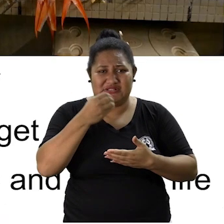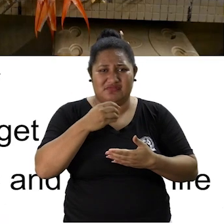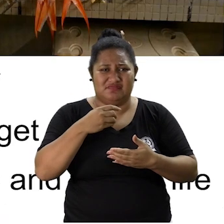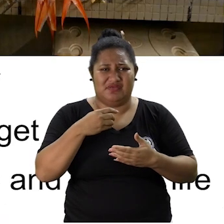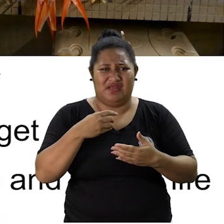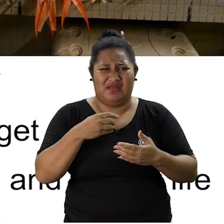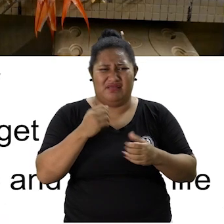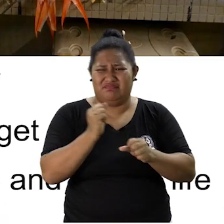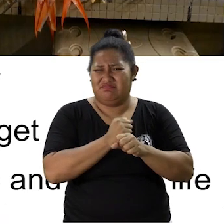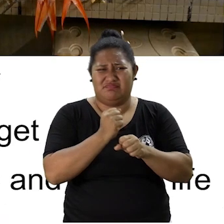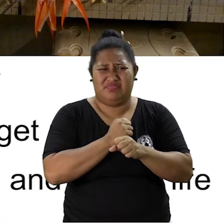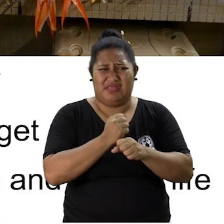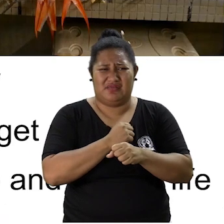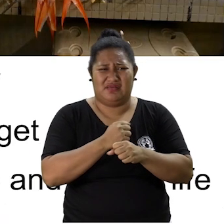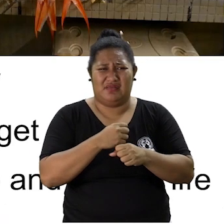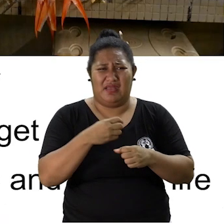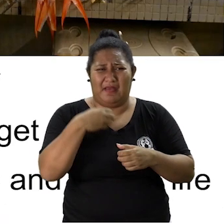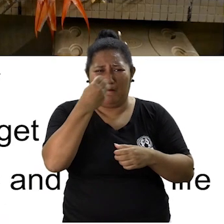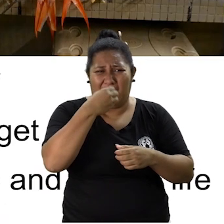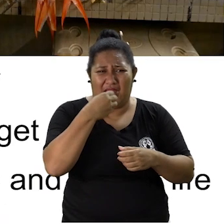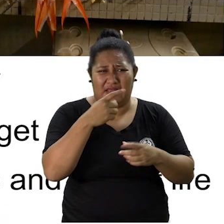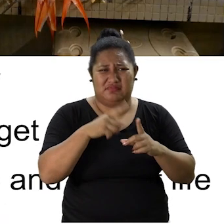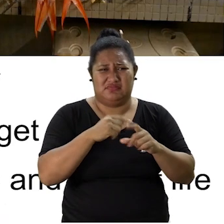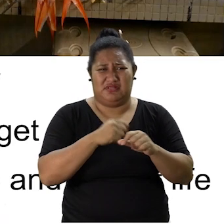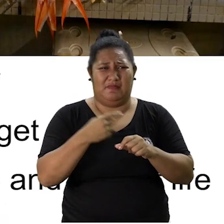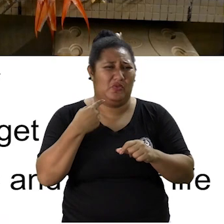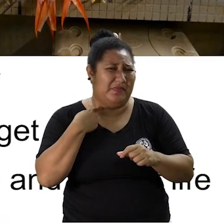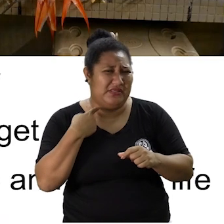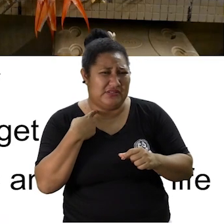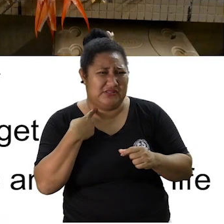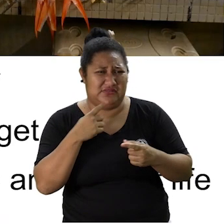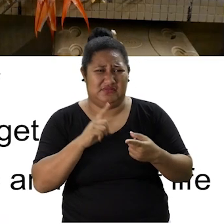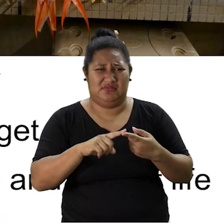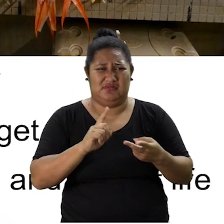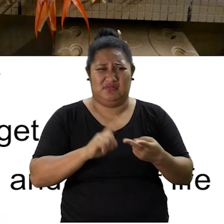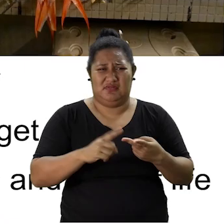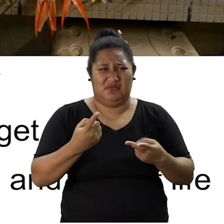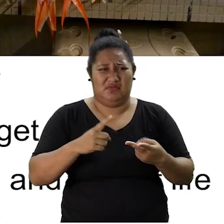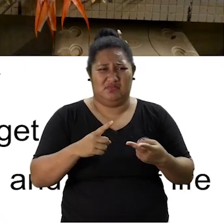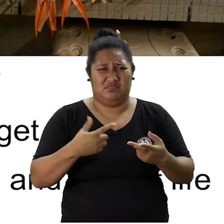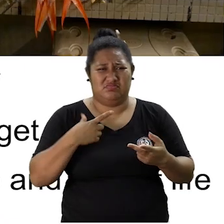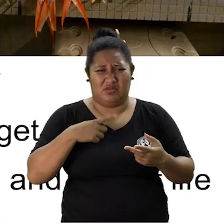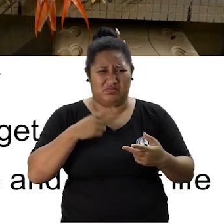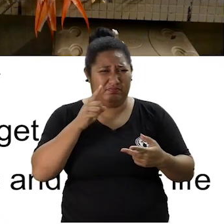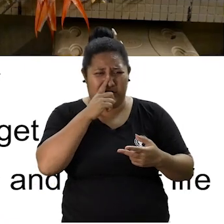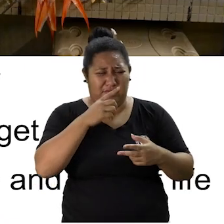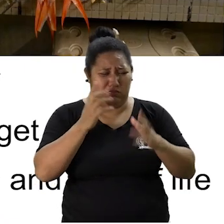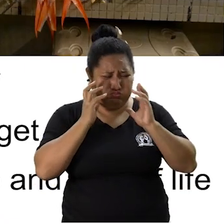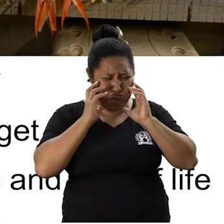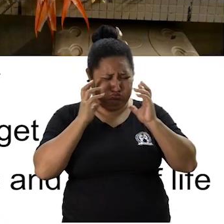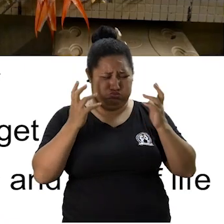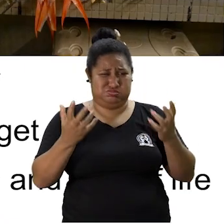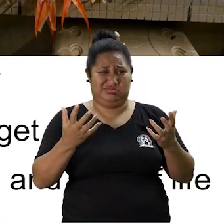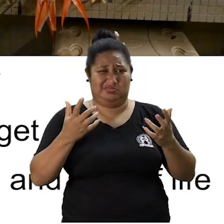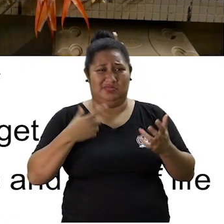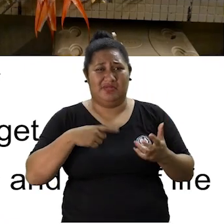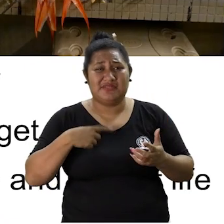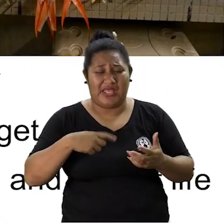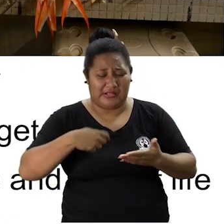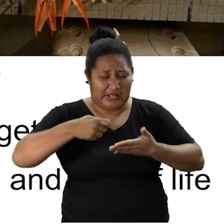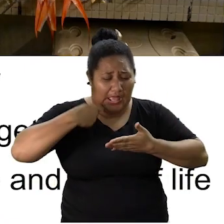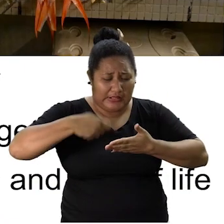foods, processed meats, everything. O le teimi nei, ia ua lapo po ala to tele o tangata, ona le ai mea ai